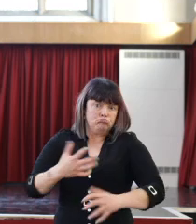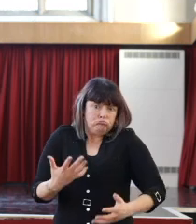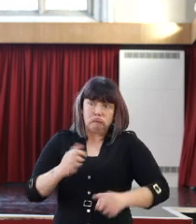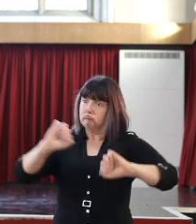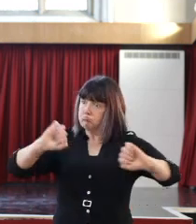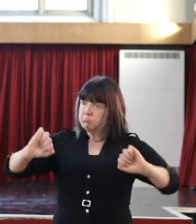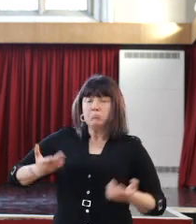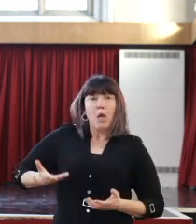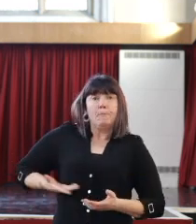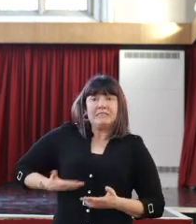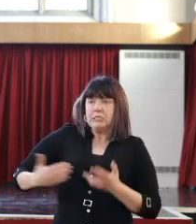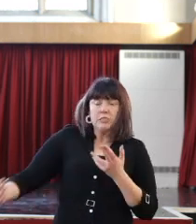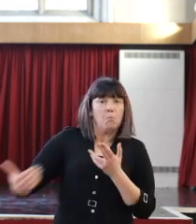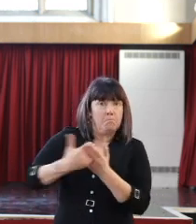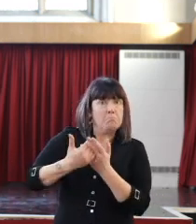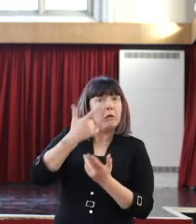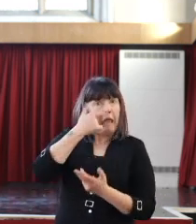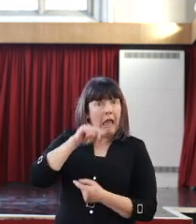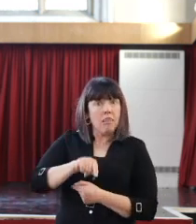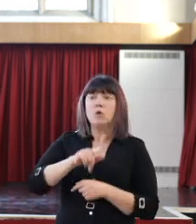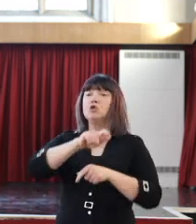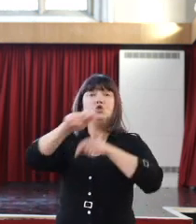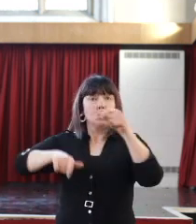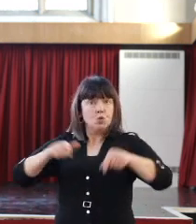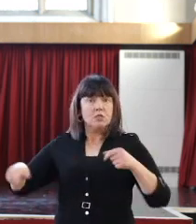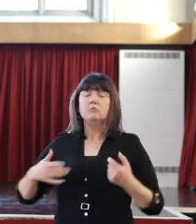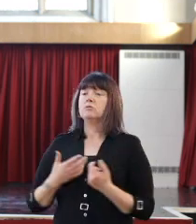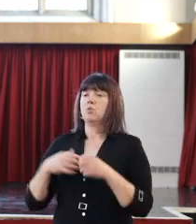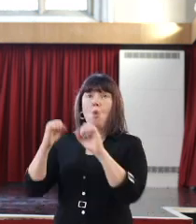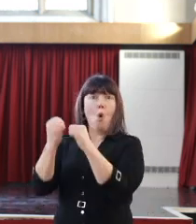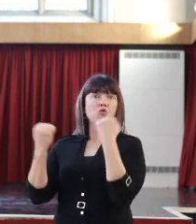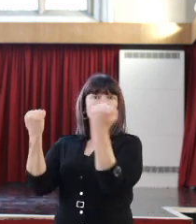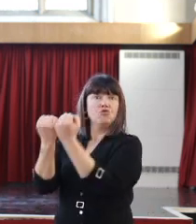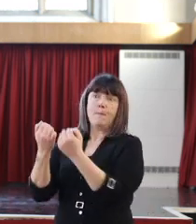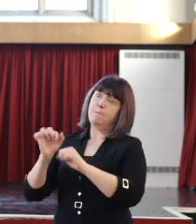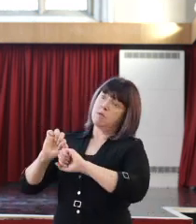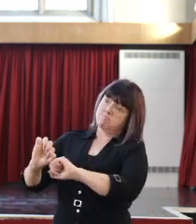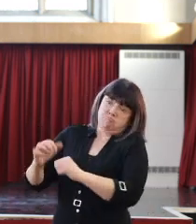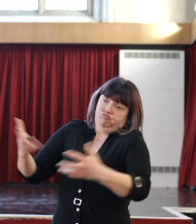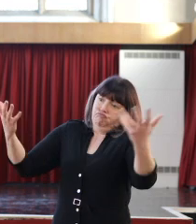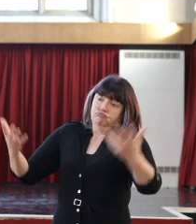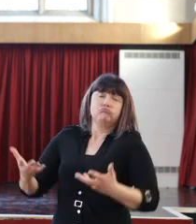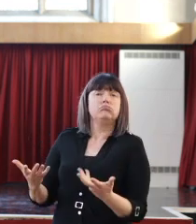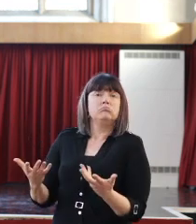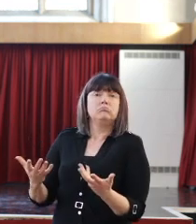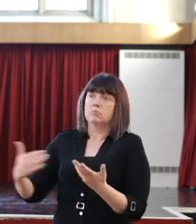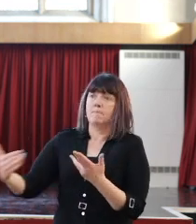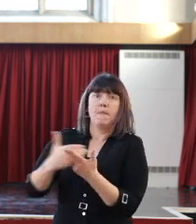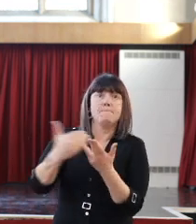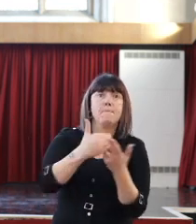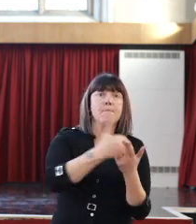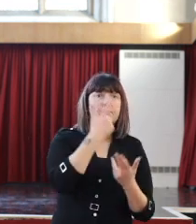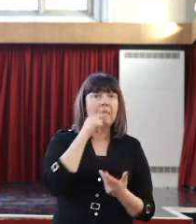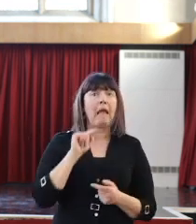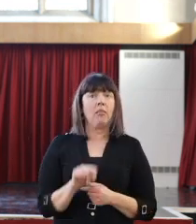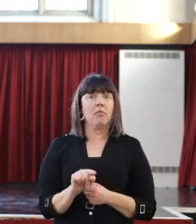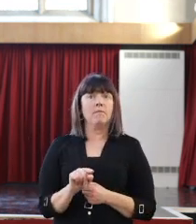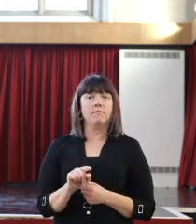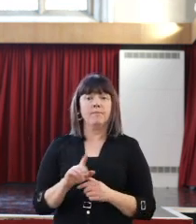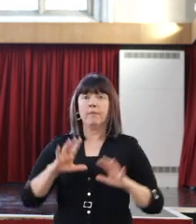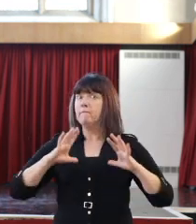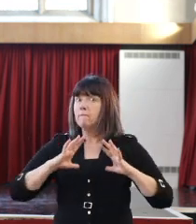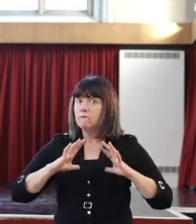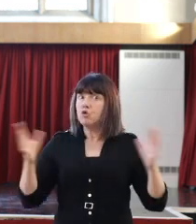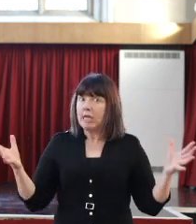organizations, students, underrepresented groups, and basically anyone who wants to use it, by offering somewhere free with loads